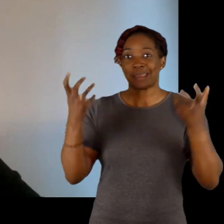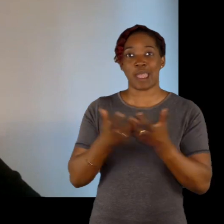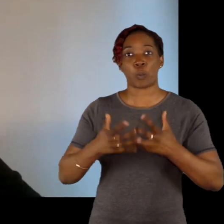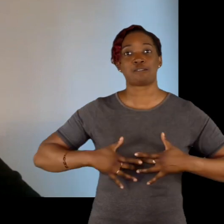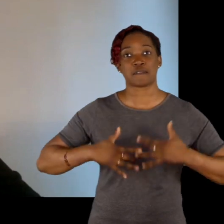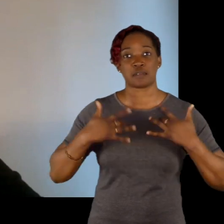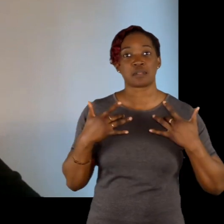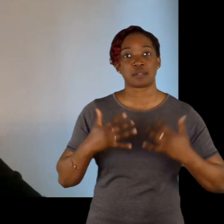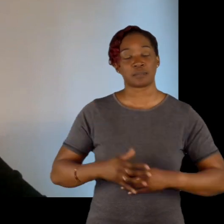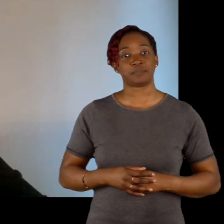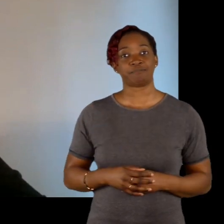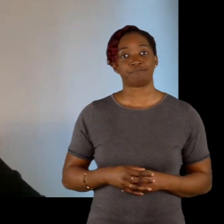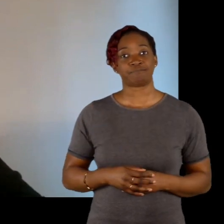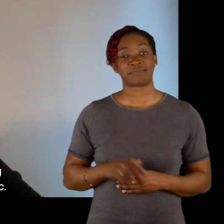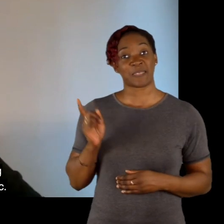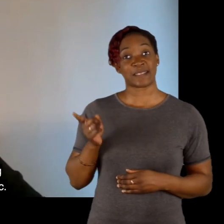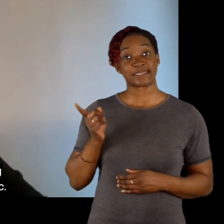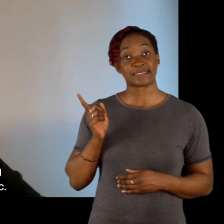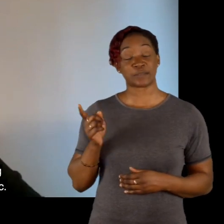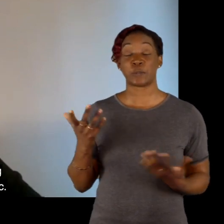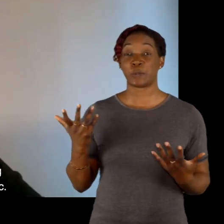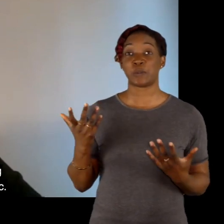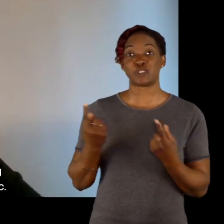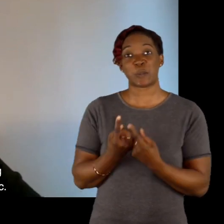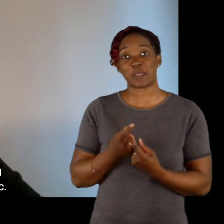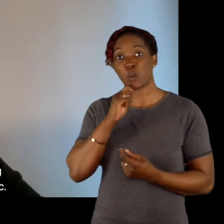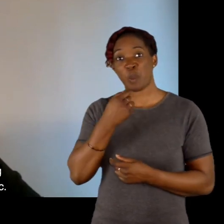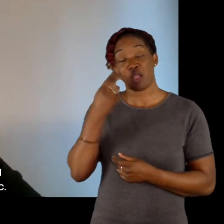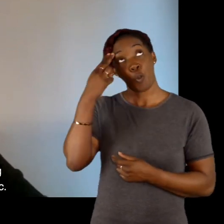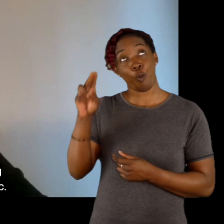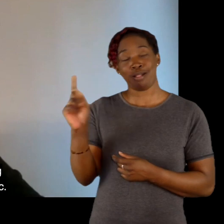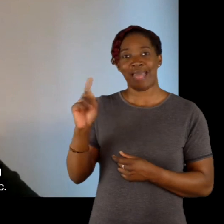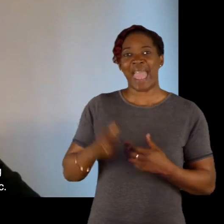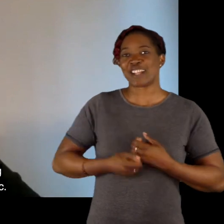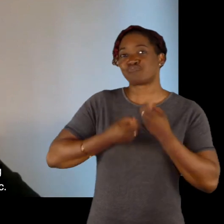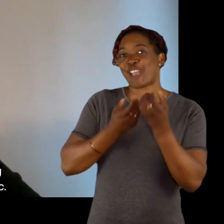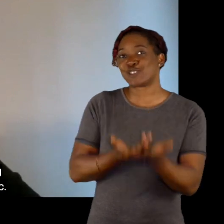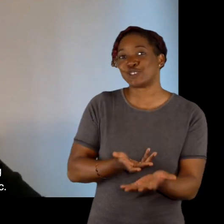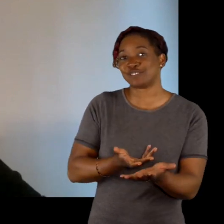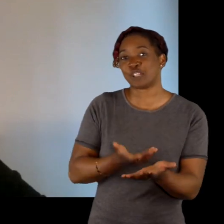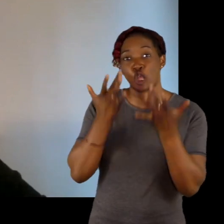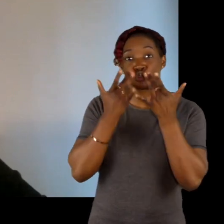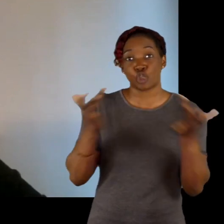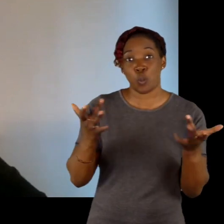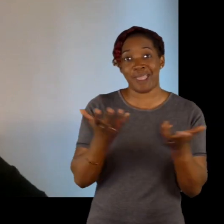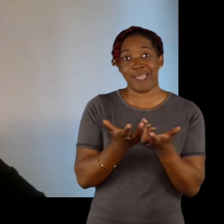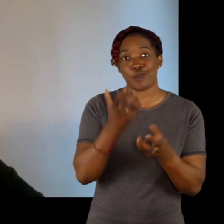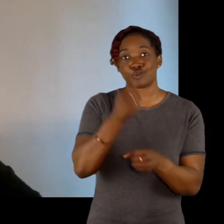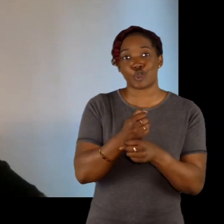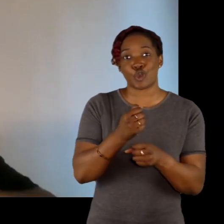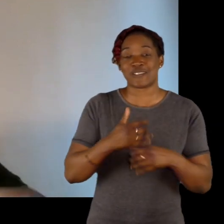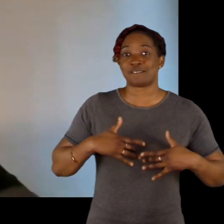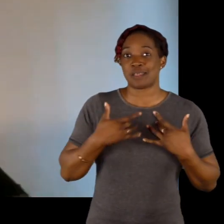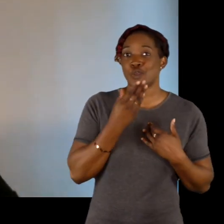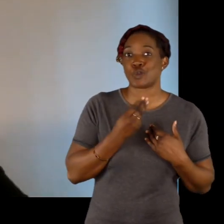and how he'd be feeling. And again, that's something that you'd call, expressionistic, kind of showing how he's